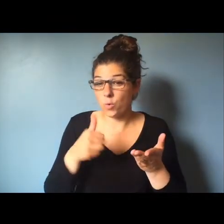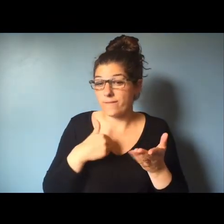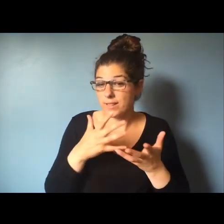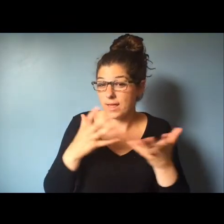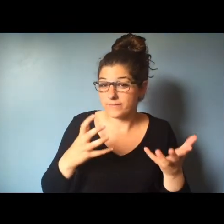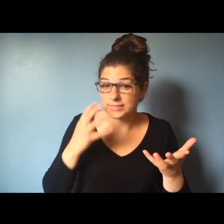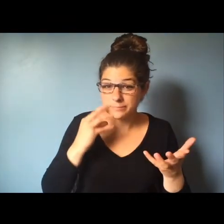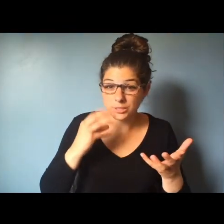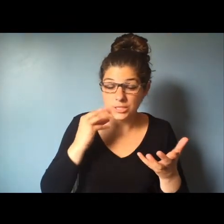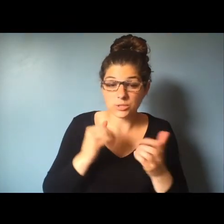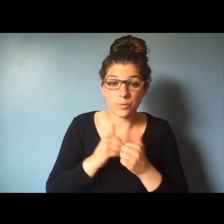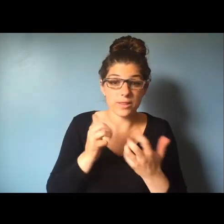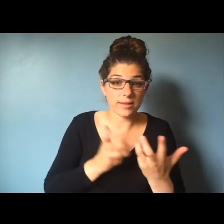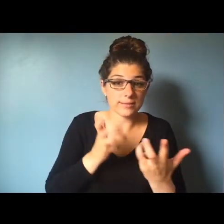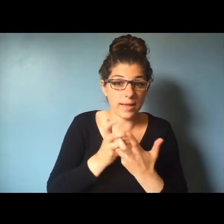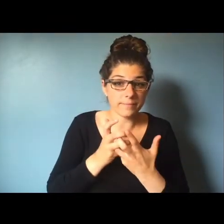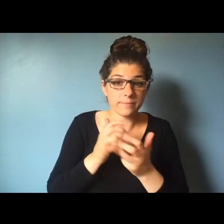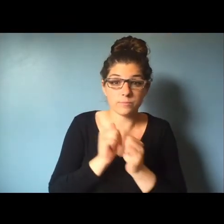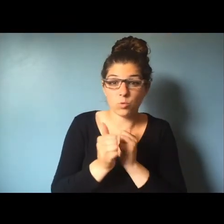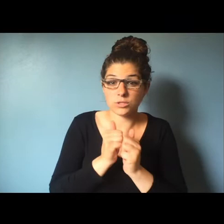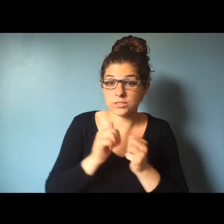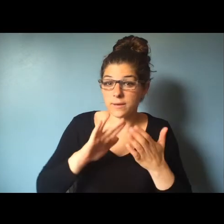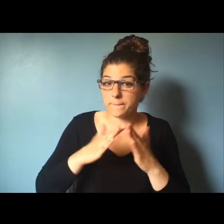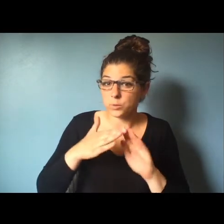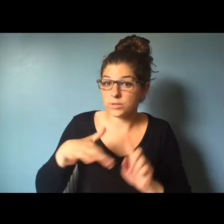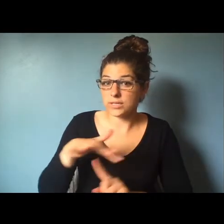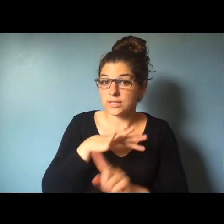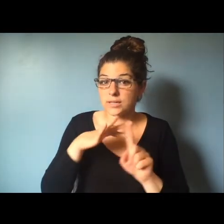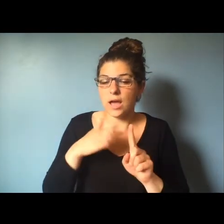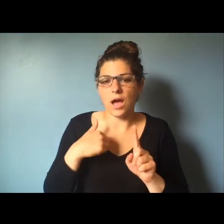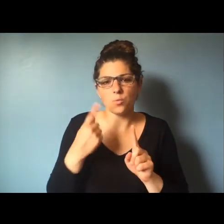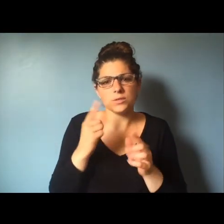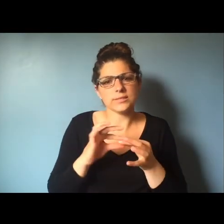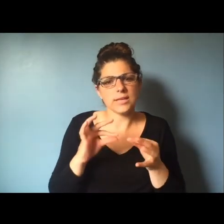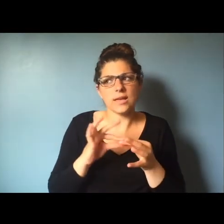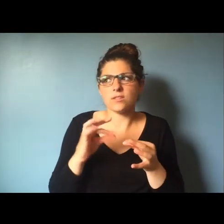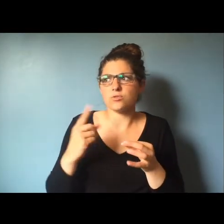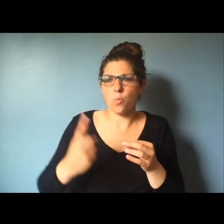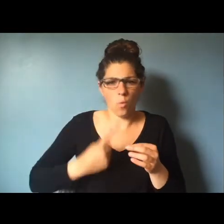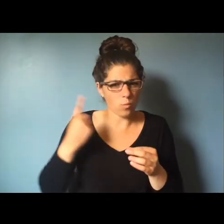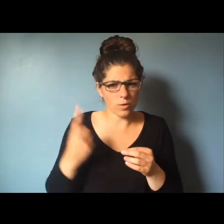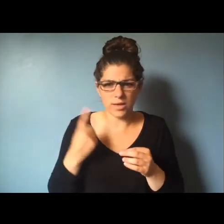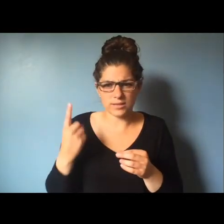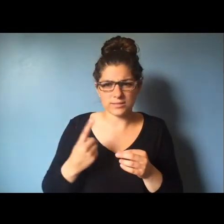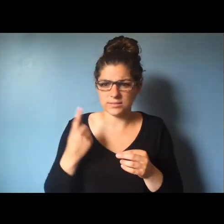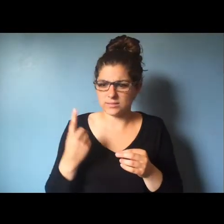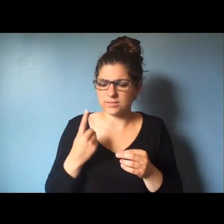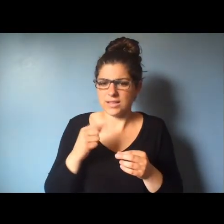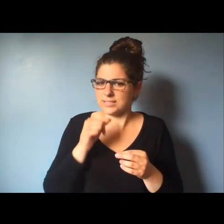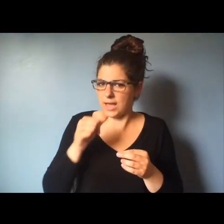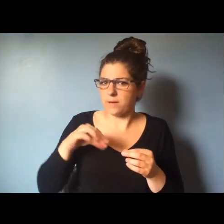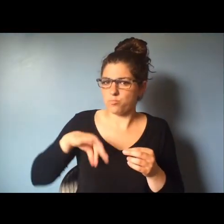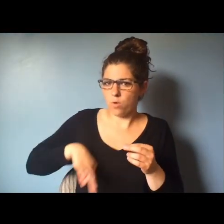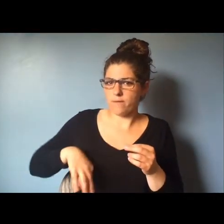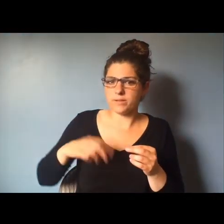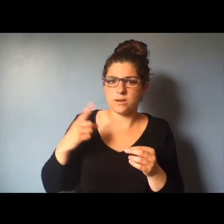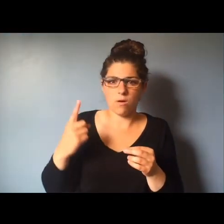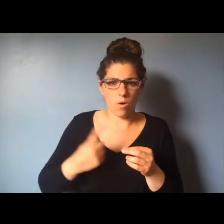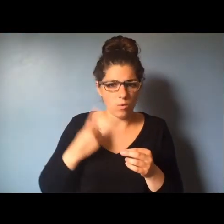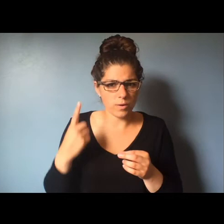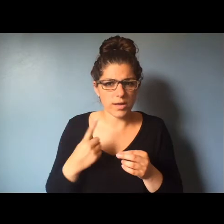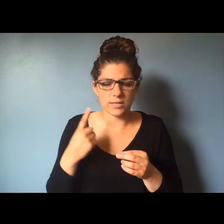lot of experience with the adaptive sports community, I would say that there's always a nonprofit. There's